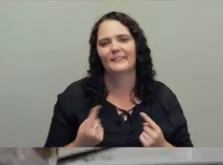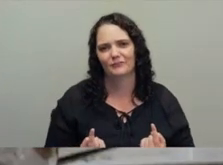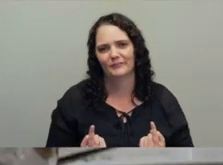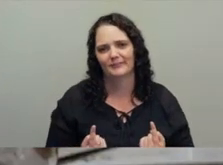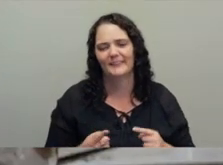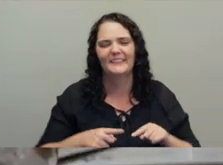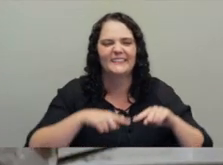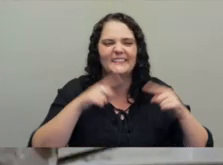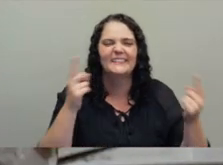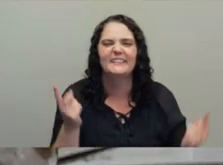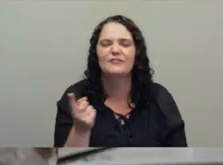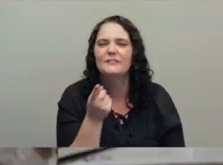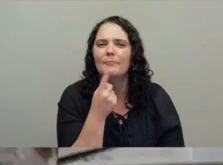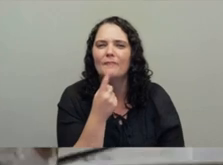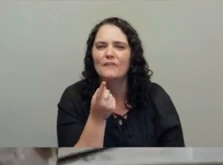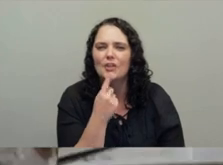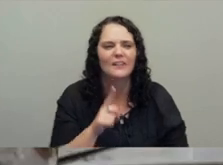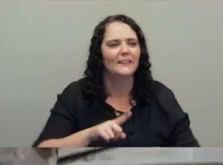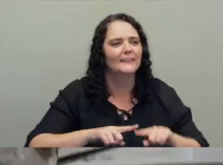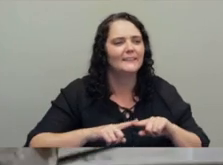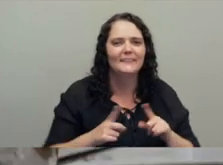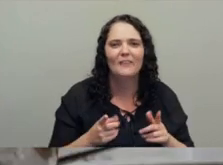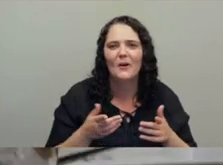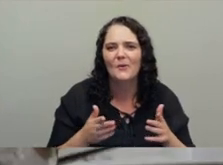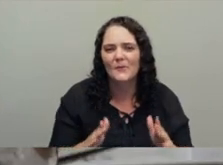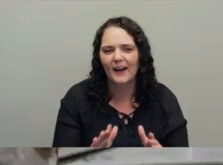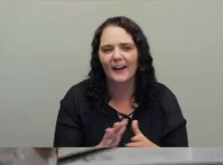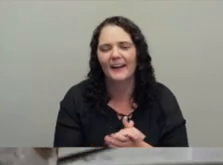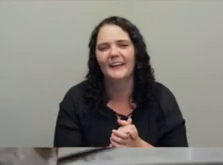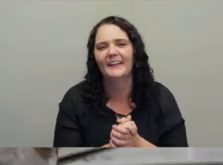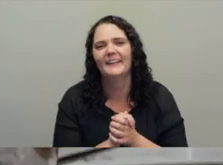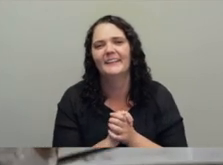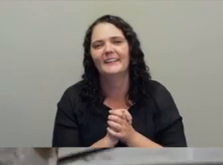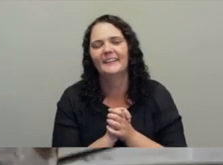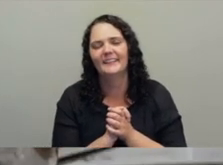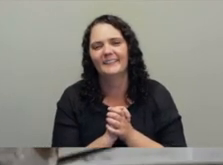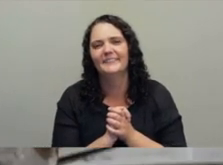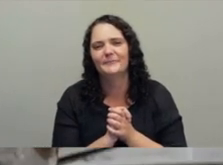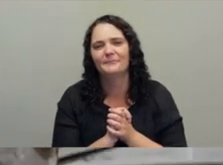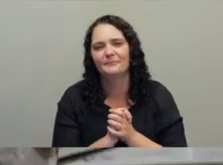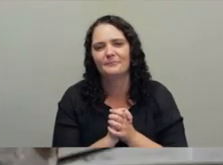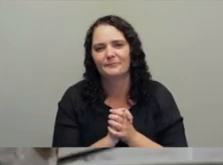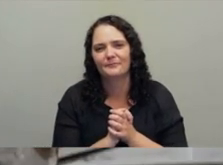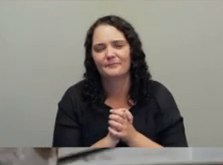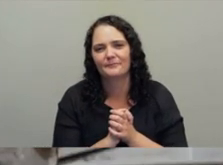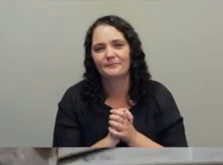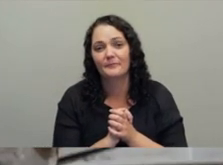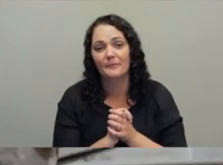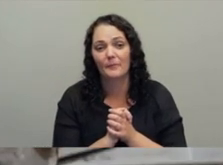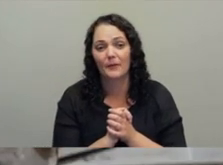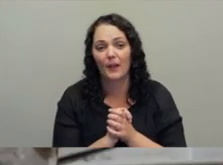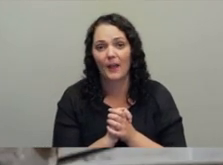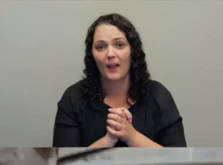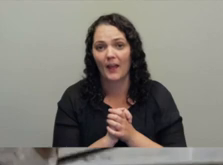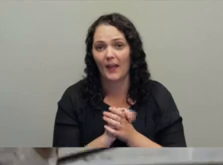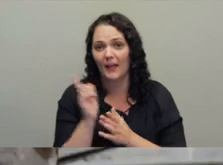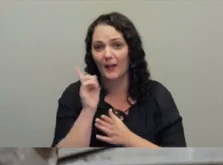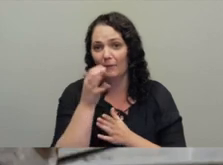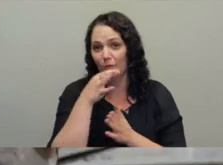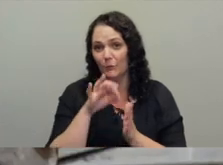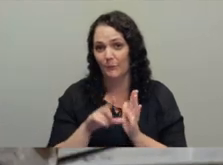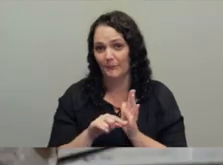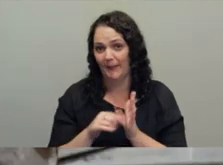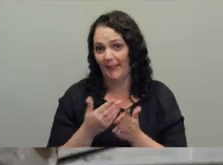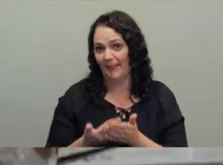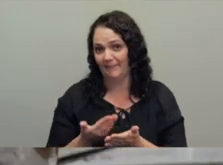bubbles when it comes to drawing. Now, oh, taste bubbles. Be a great name for a band. All right. So look, we only have 5 minutes left.